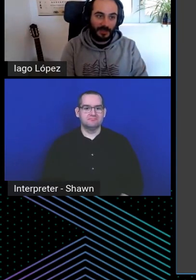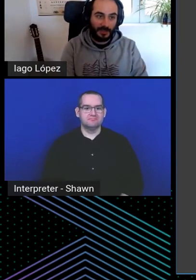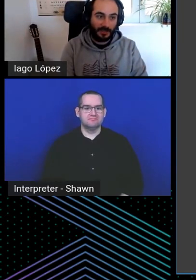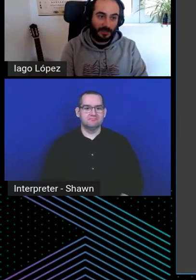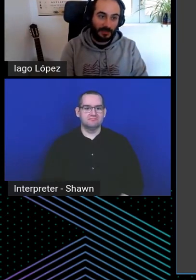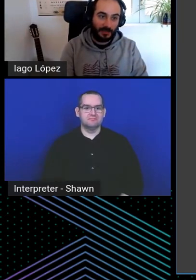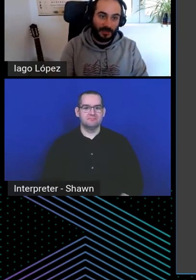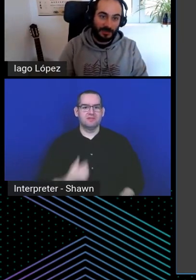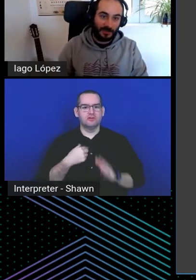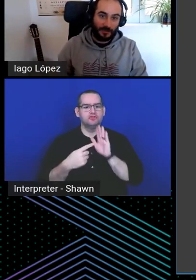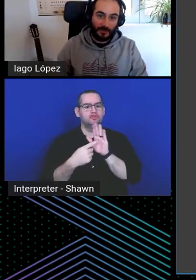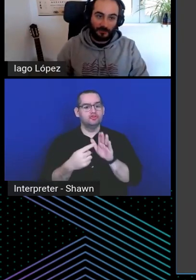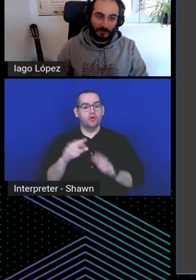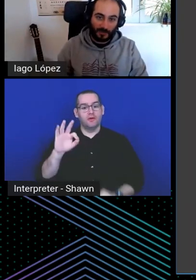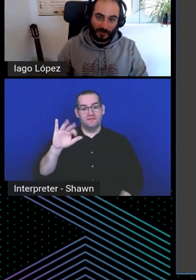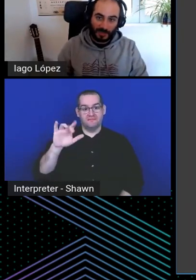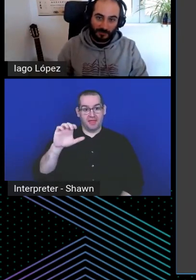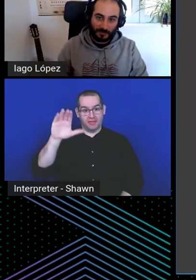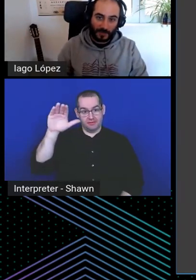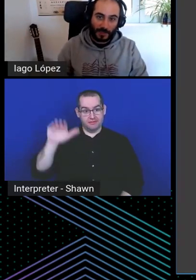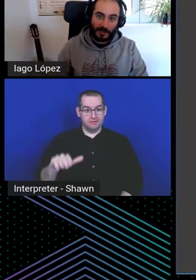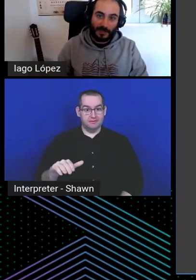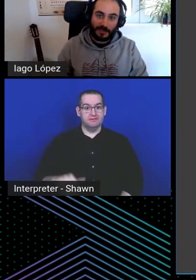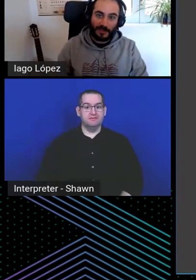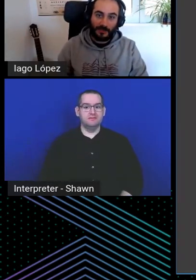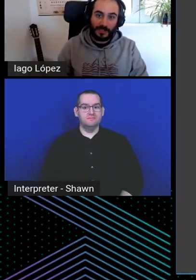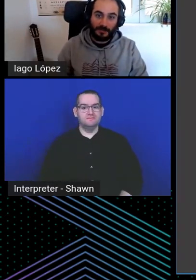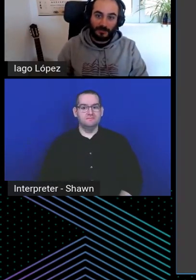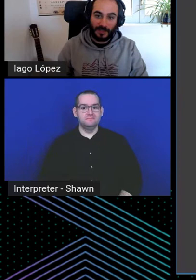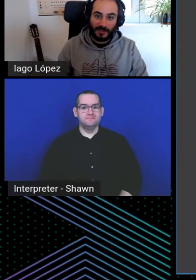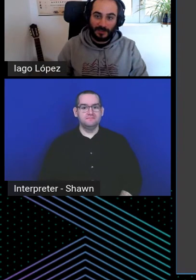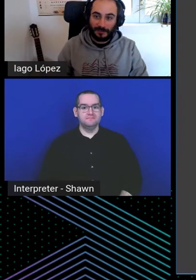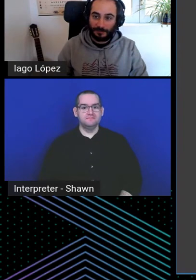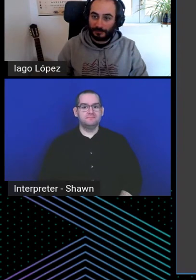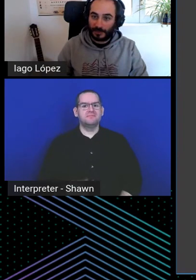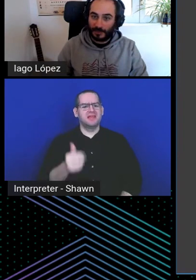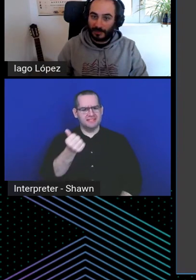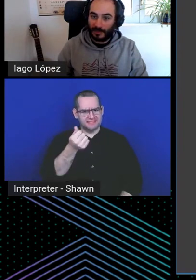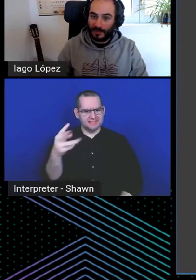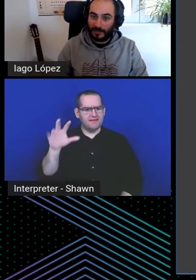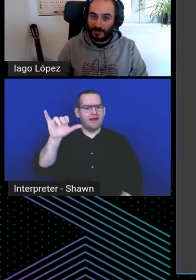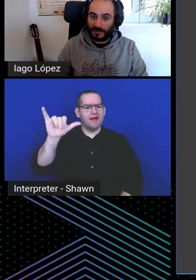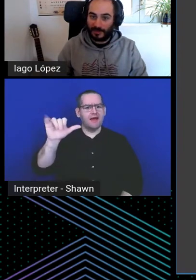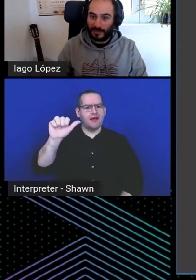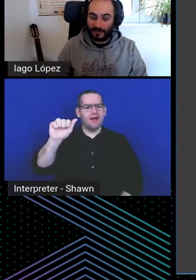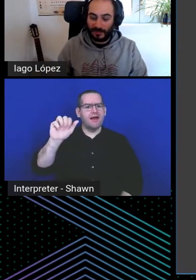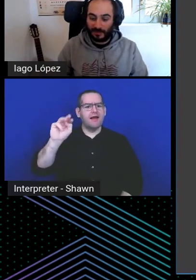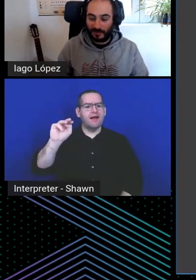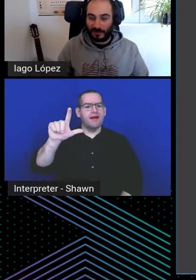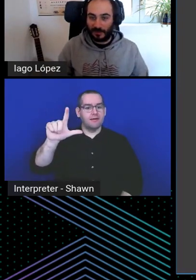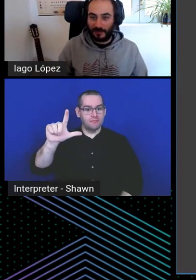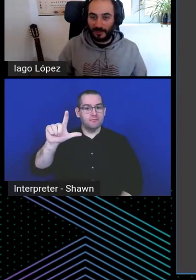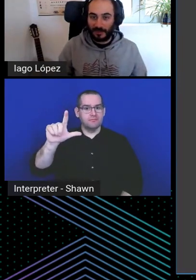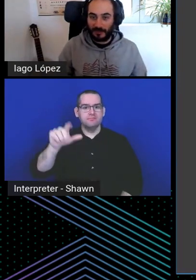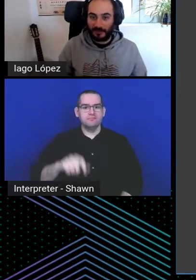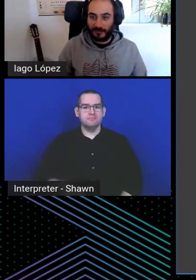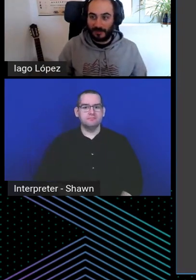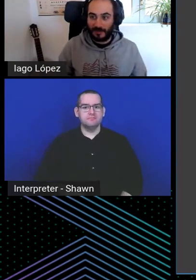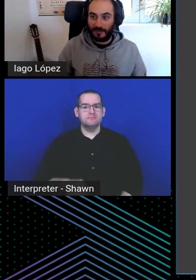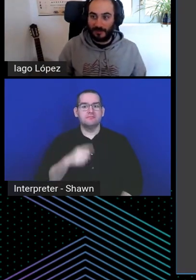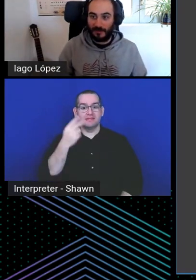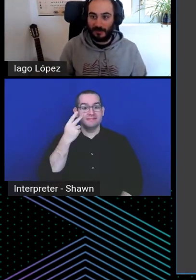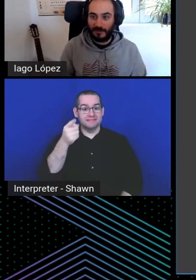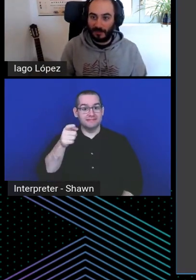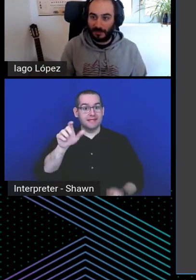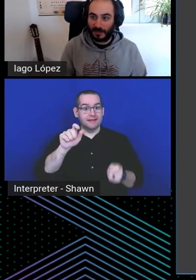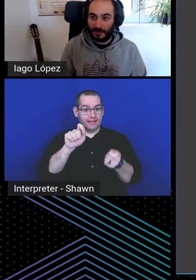the files that are in there. So we have several YAML files, and this is the Container Linux config that I was referring